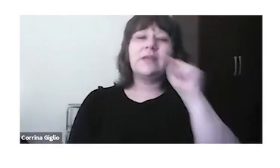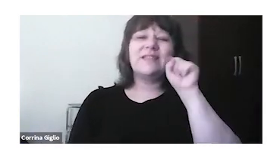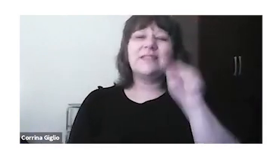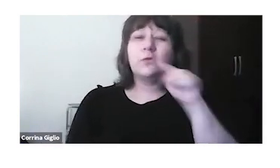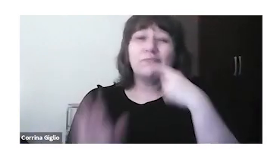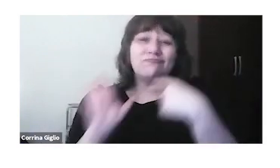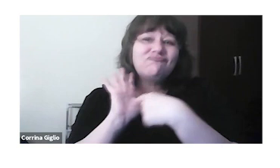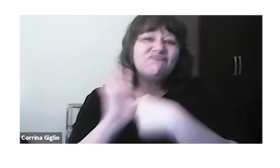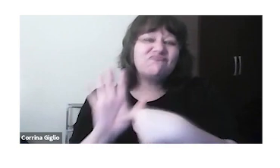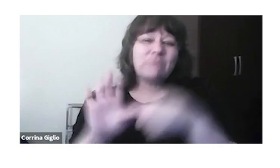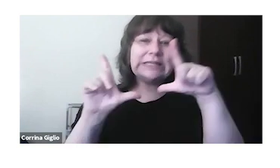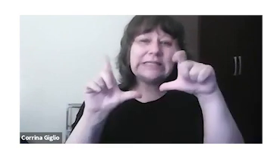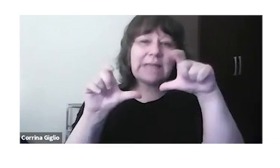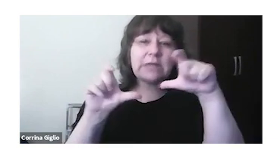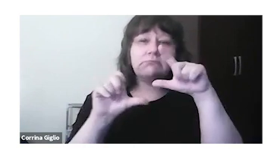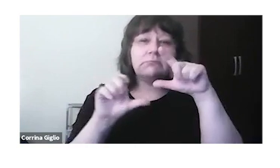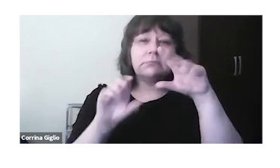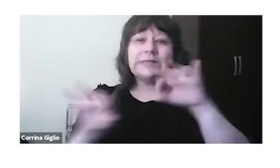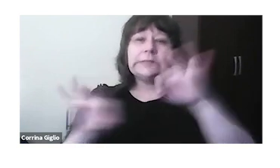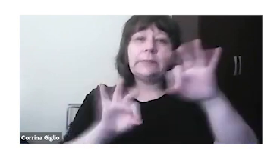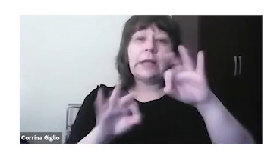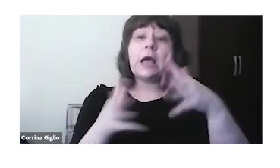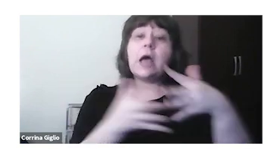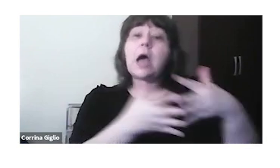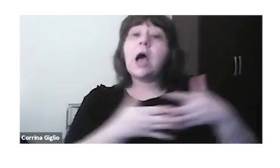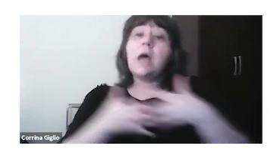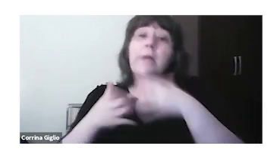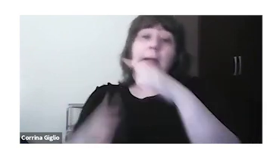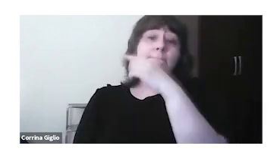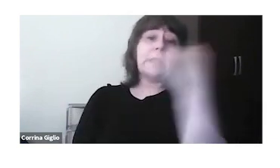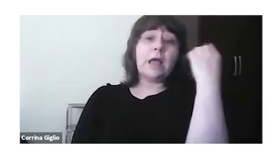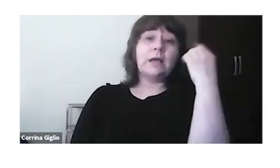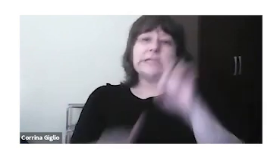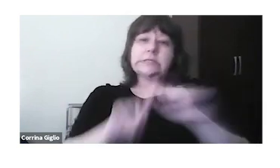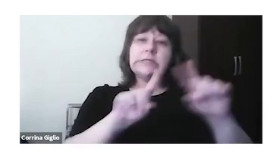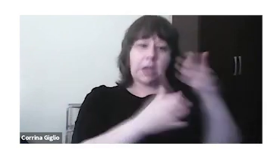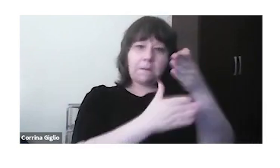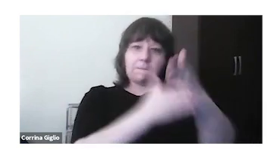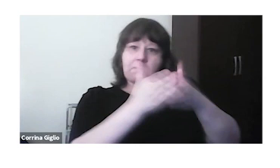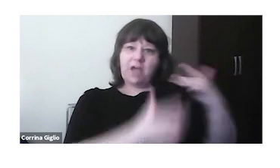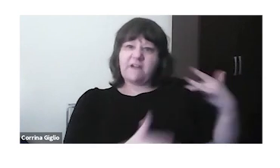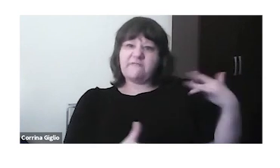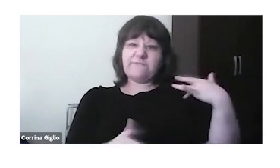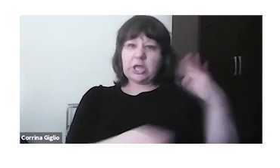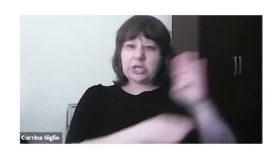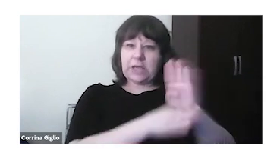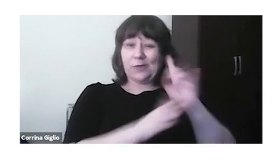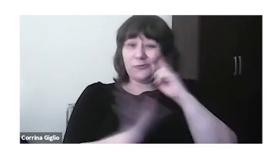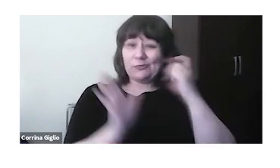shows a snapshot of Black Americans in different aspects of the fashion industry. You'll